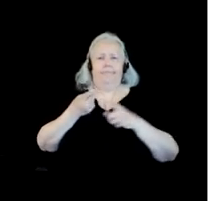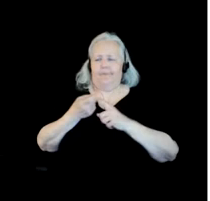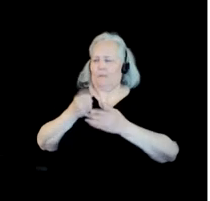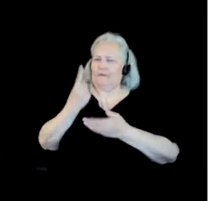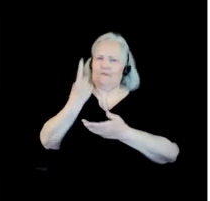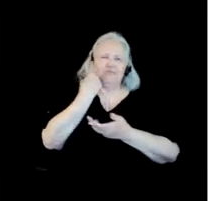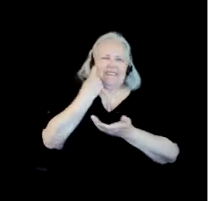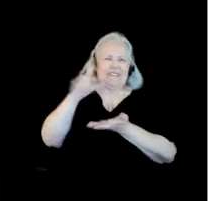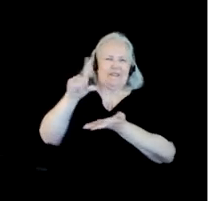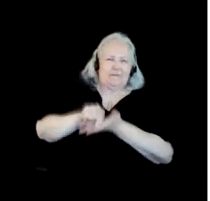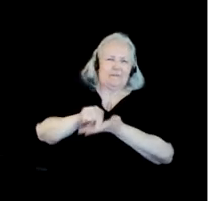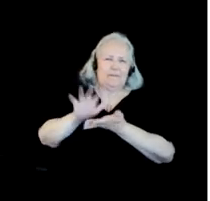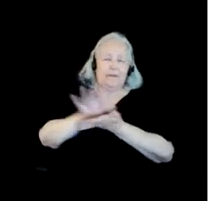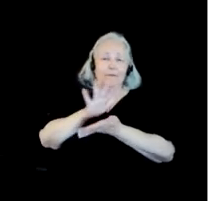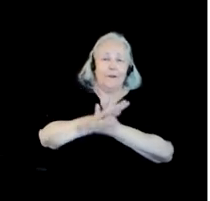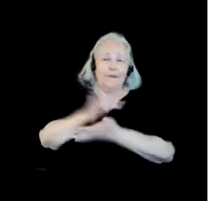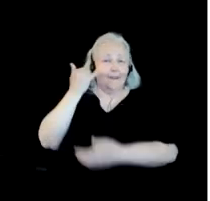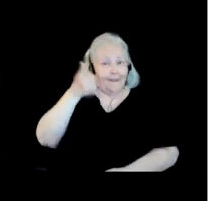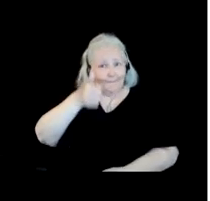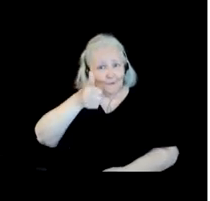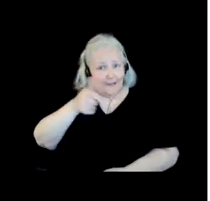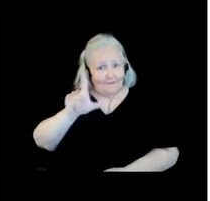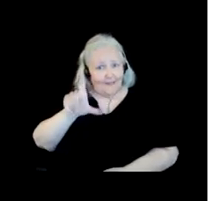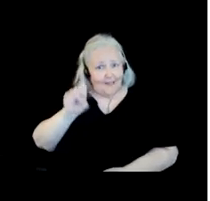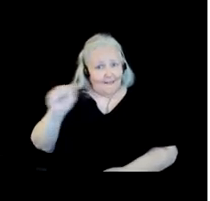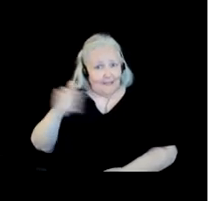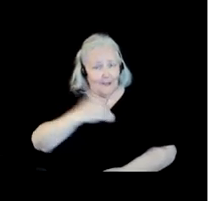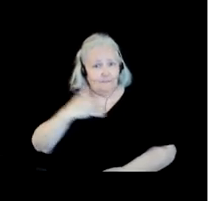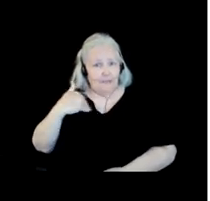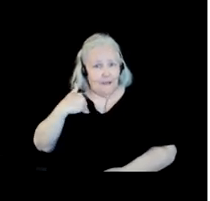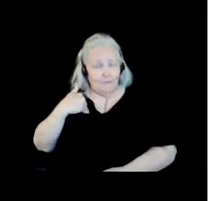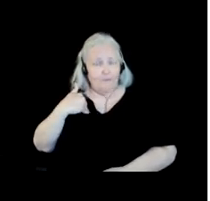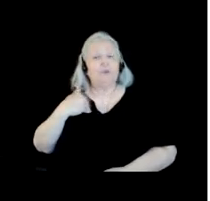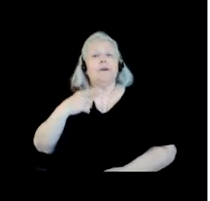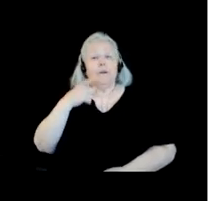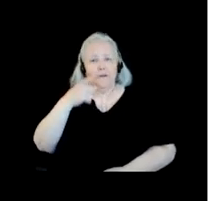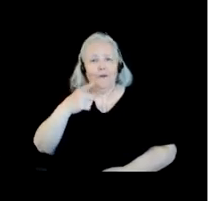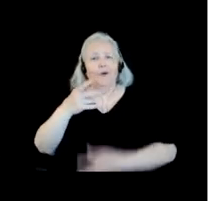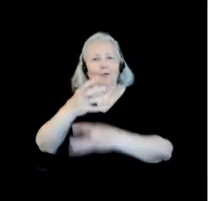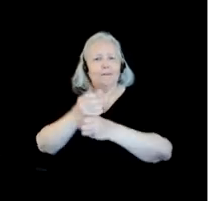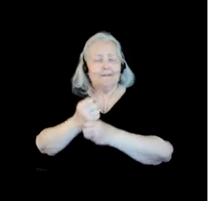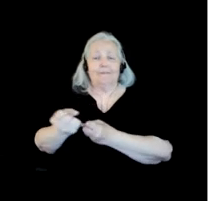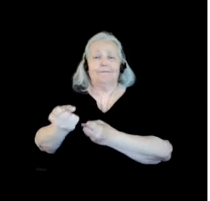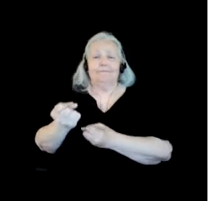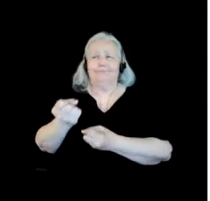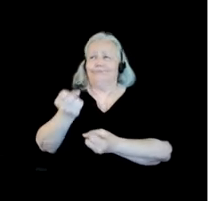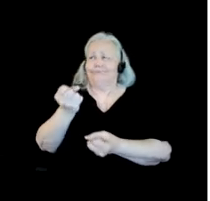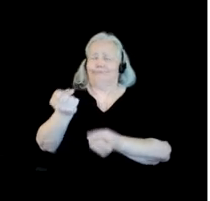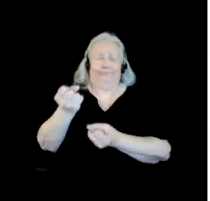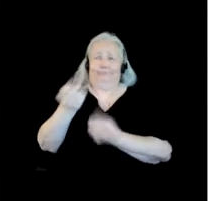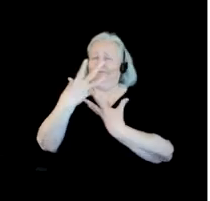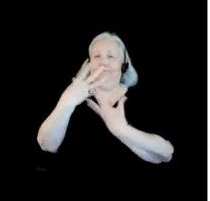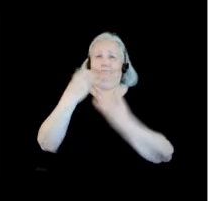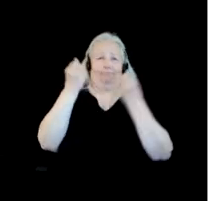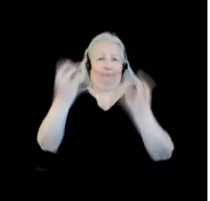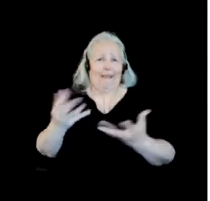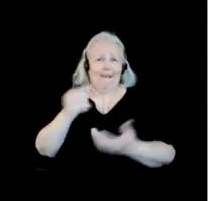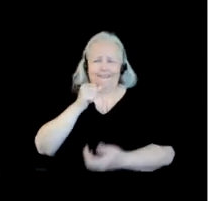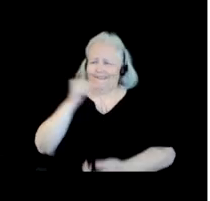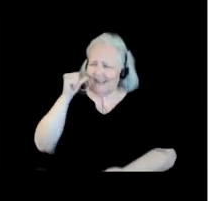you're a Linguistic Society of America member, you got the Blitz, I think it was yesterday or the day before.